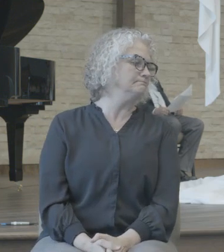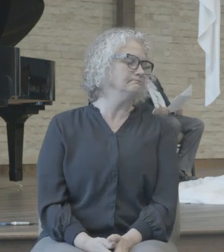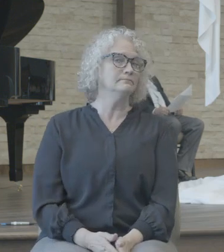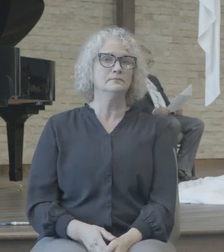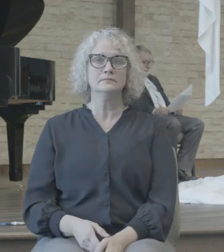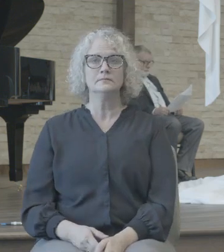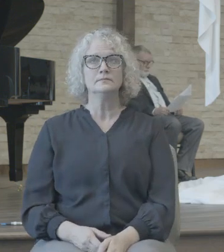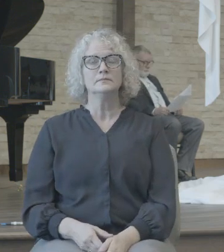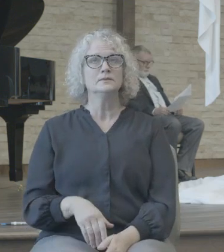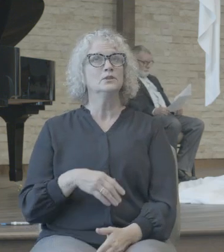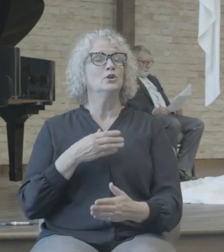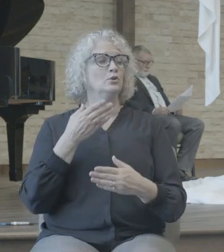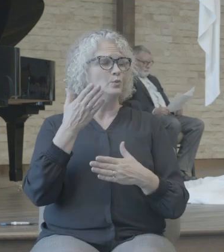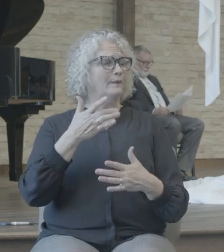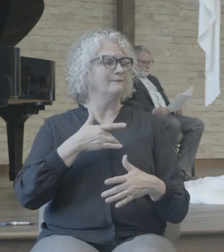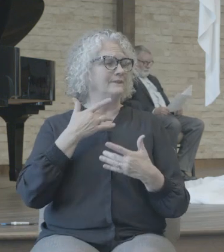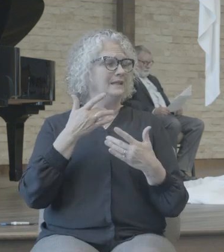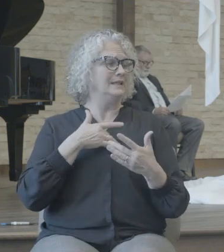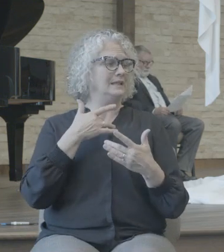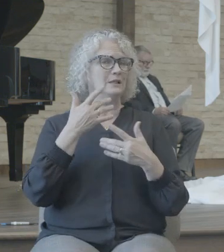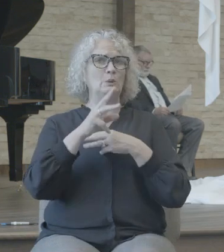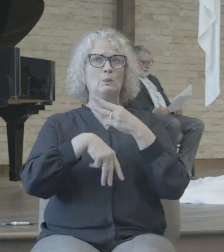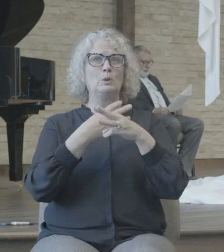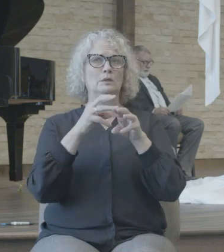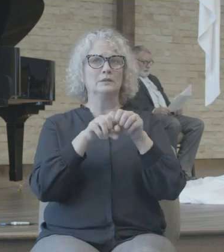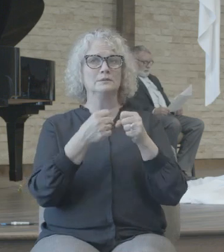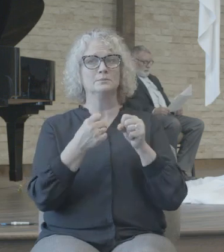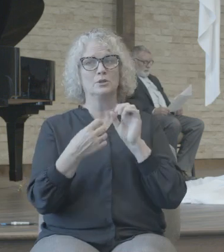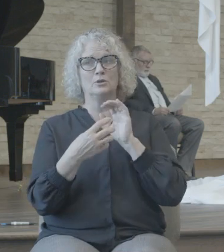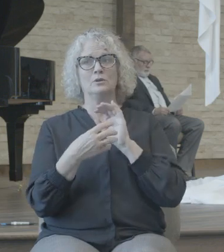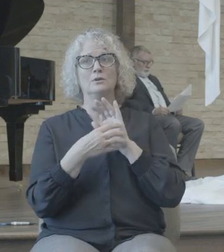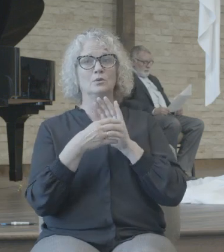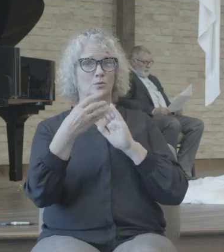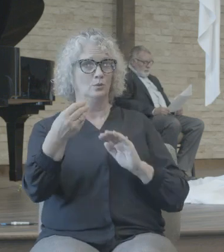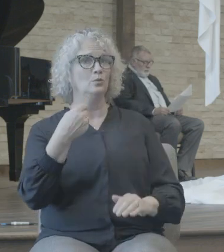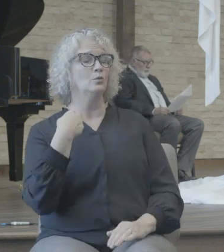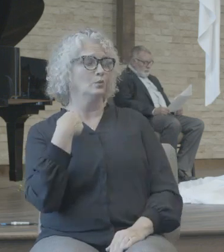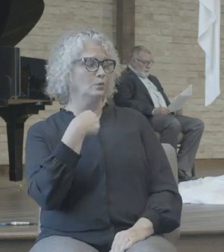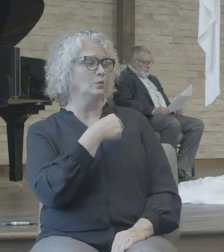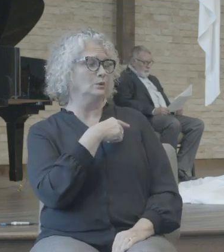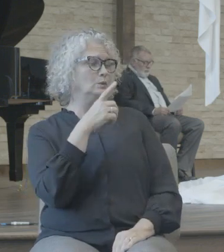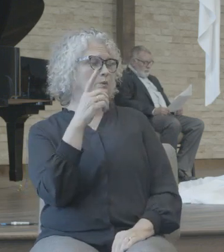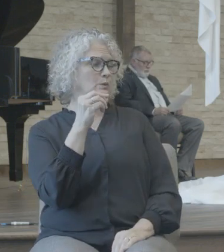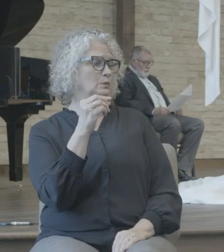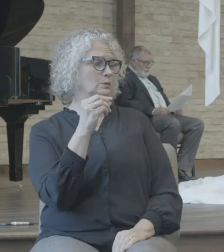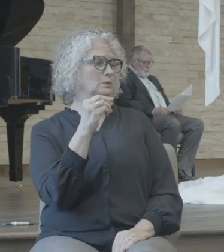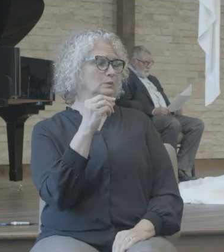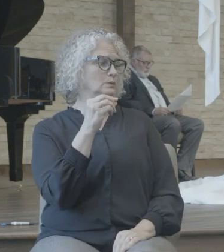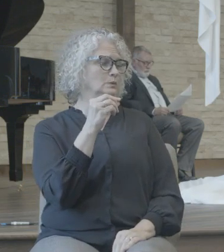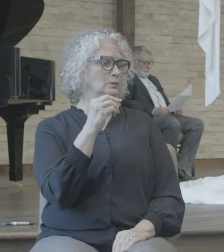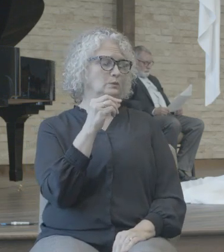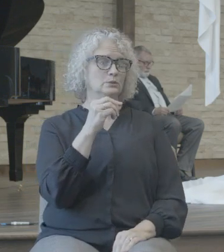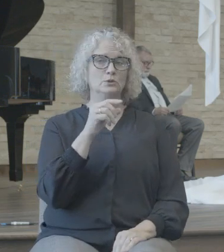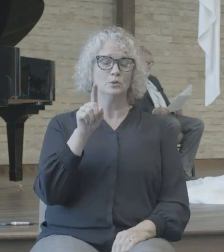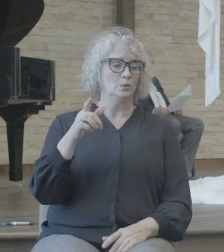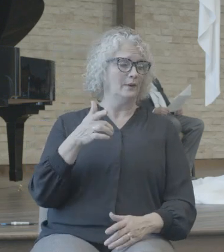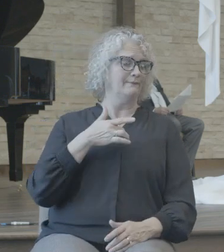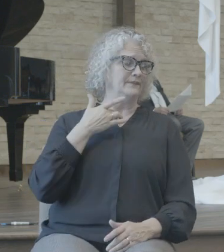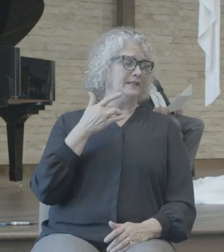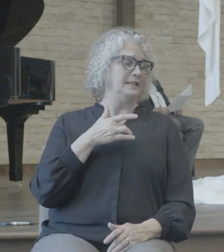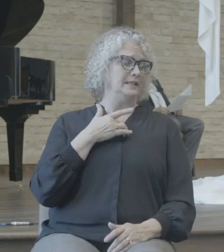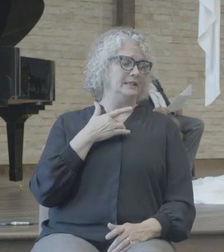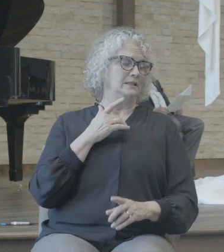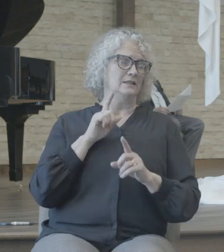Do you feel the world is broken? We do. Do you feel